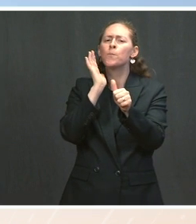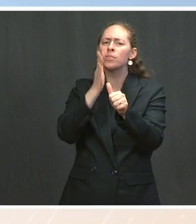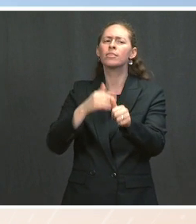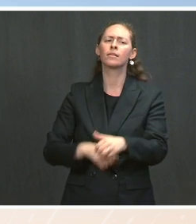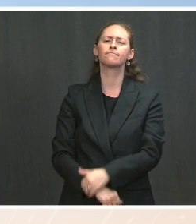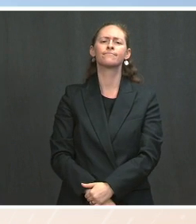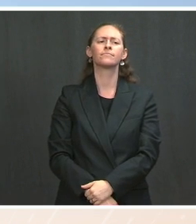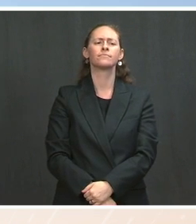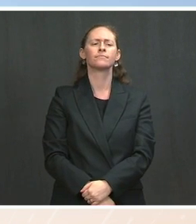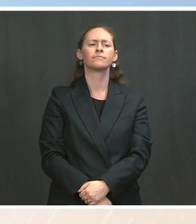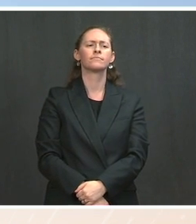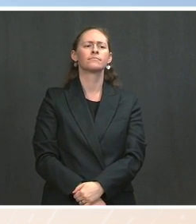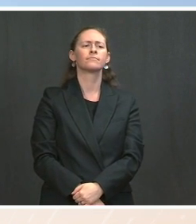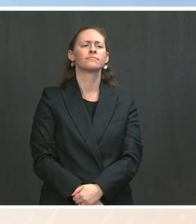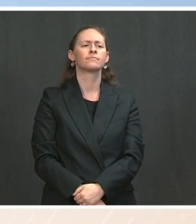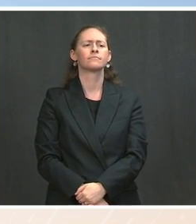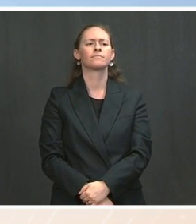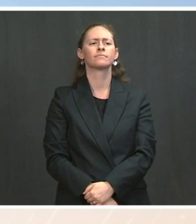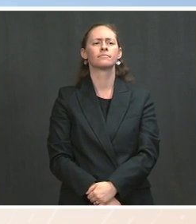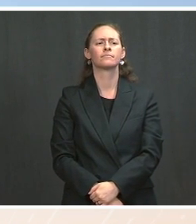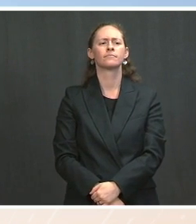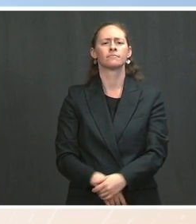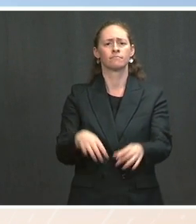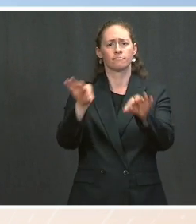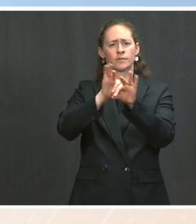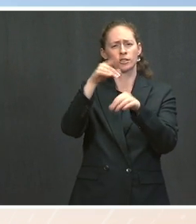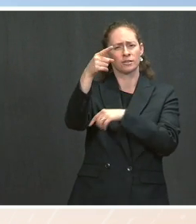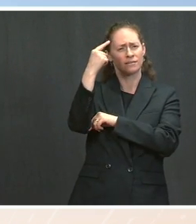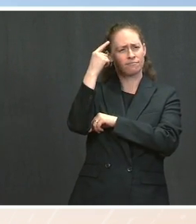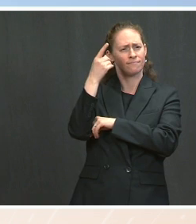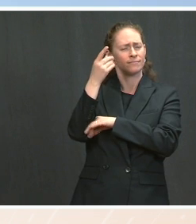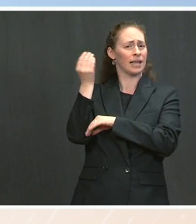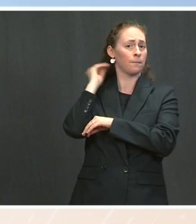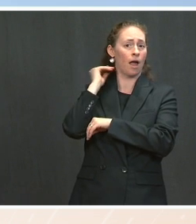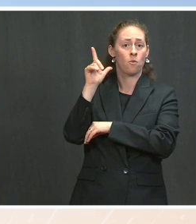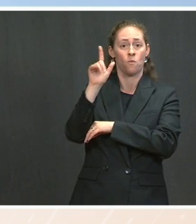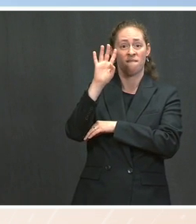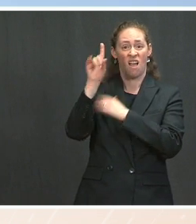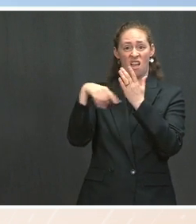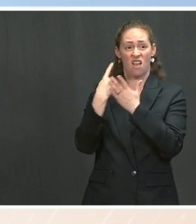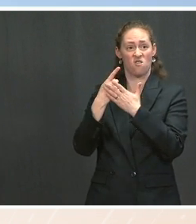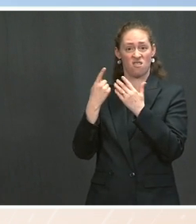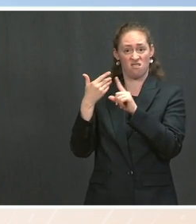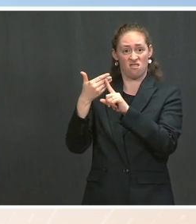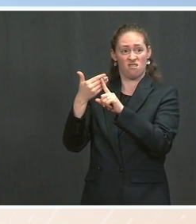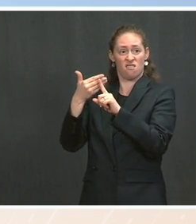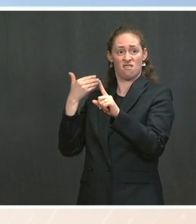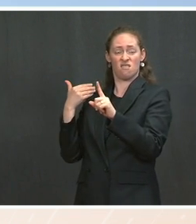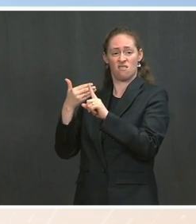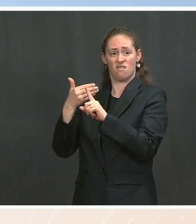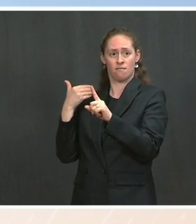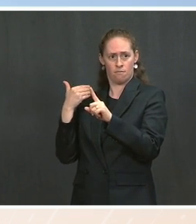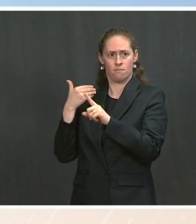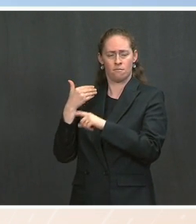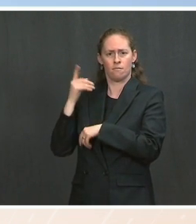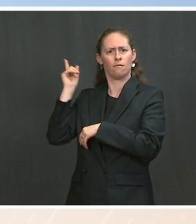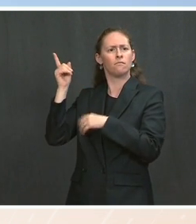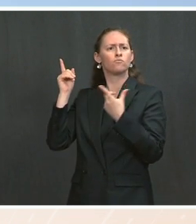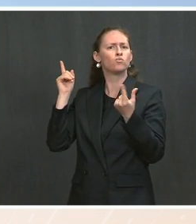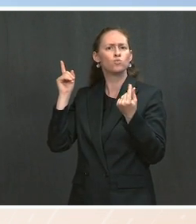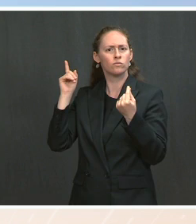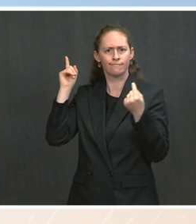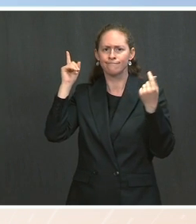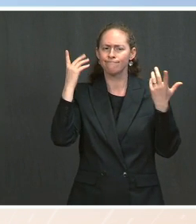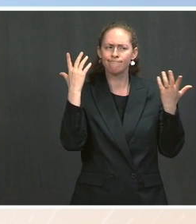in the final 24 hours leading up to the ceasefire, obviously the President was deeply engaged before that, but he was especially deeply engaged